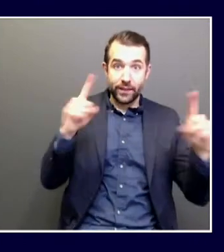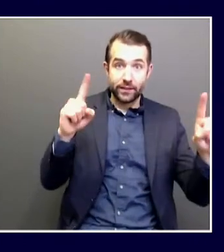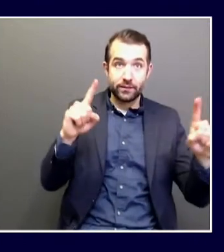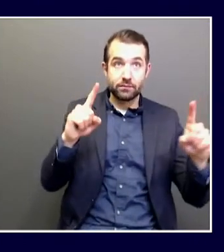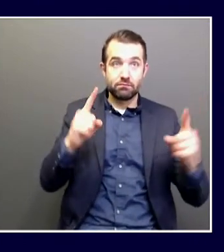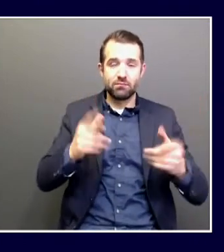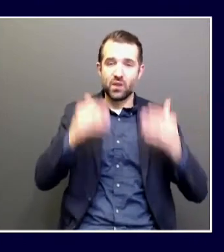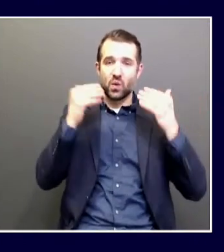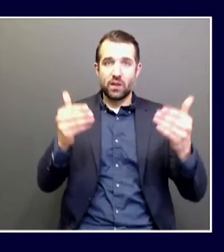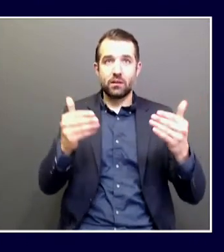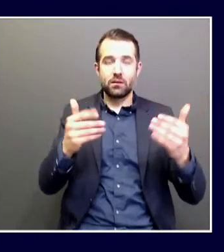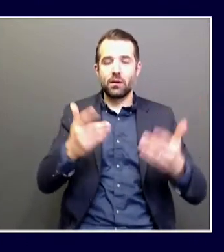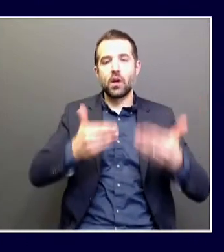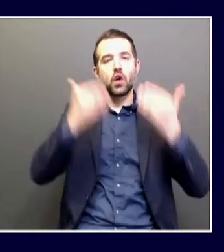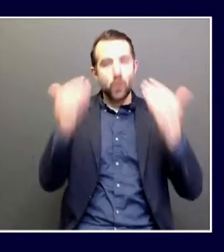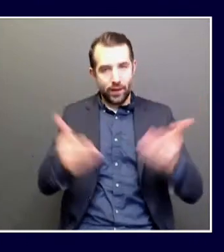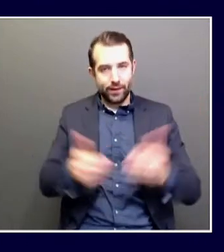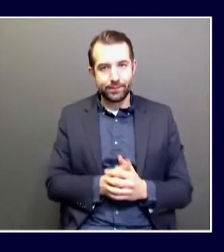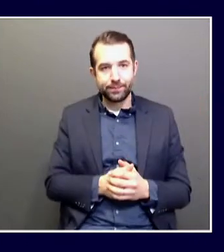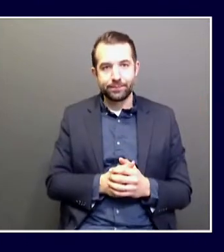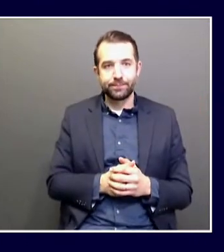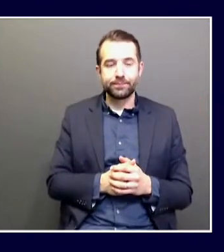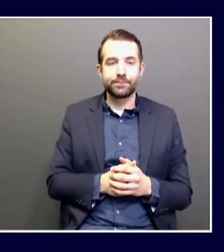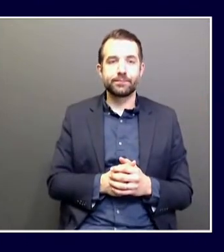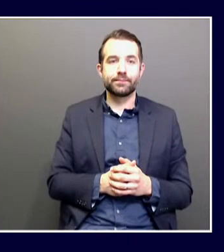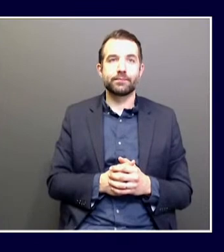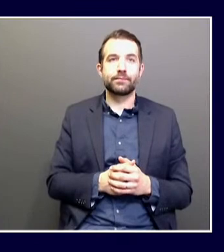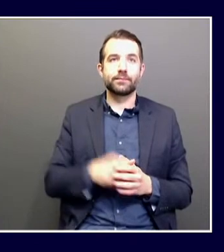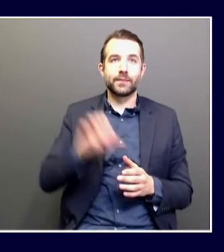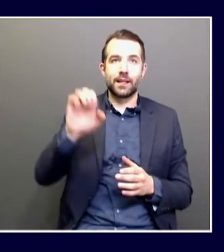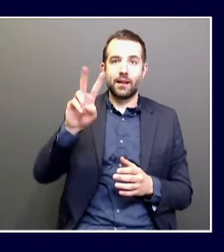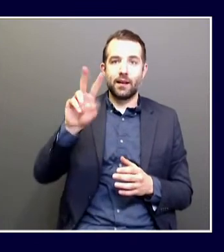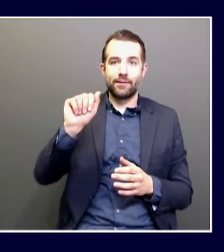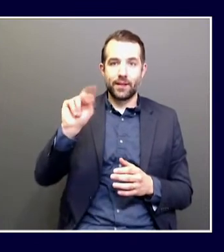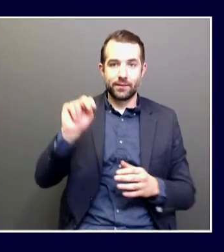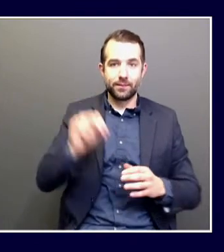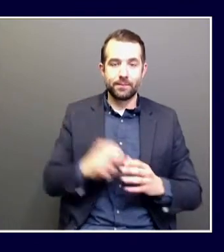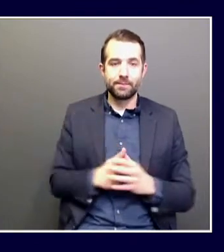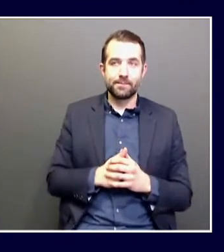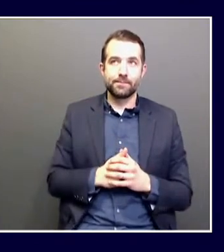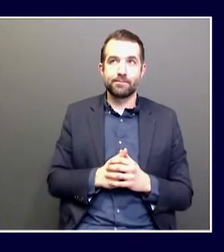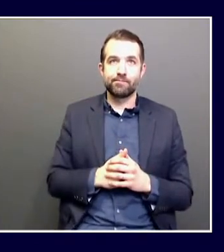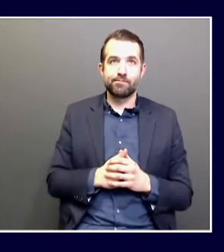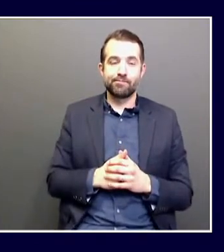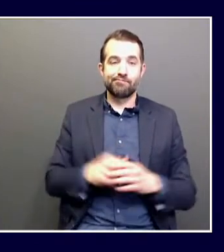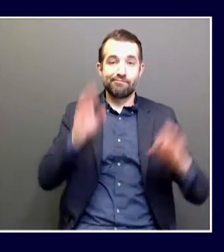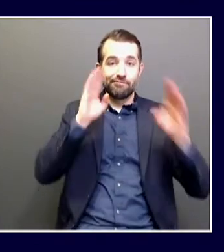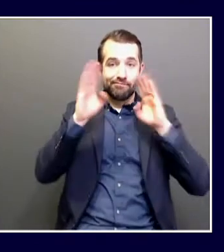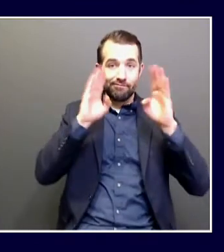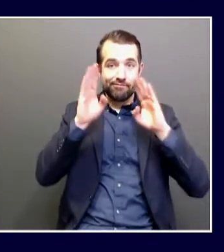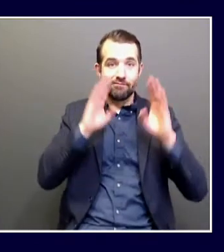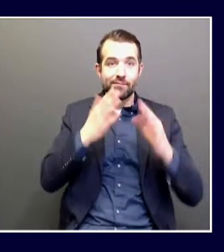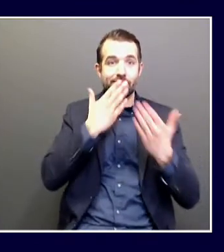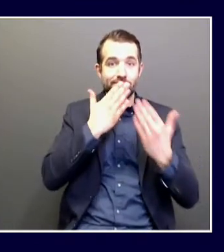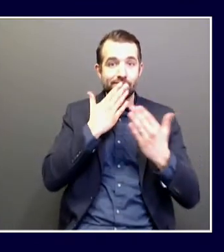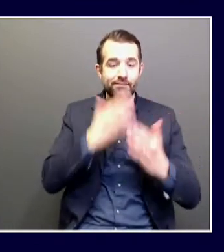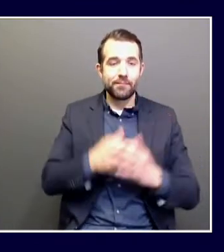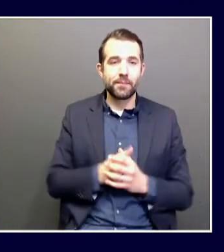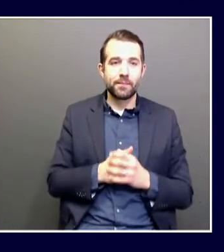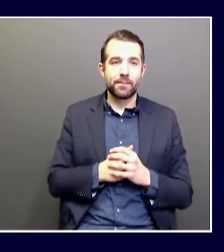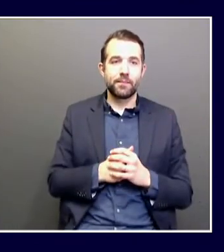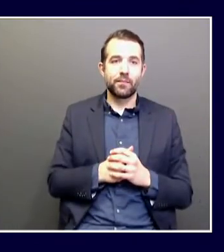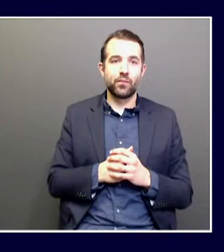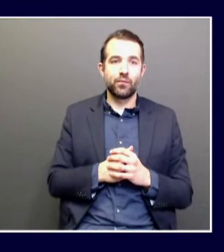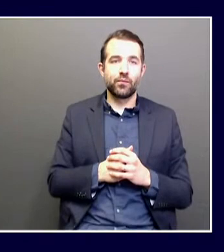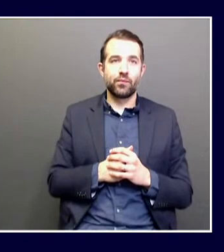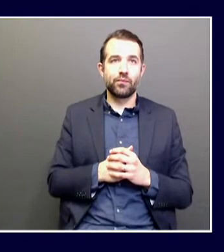Thanks. Yep. Evan Pop, over to you. Hi, Dr. Shah. Thank you. There's been some criticism of